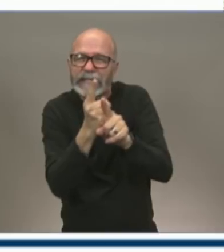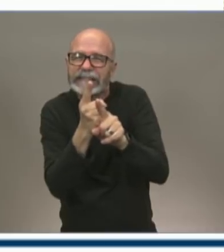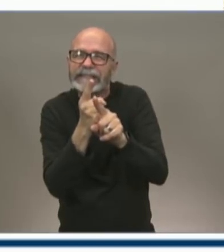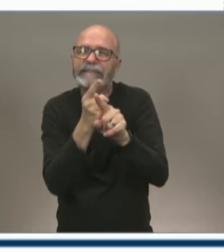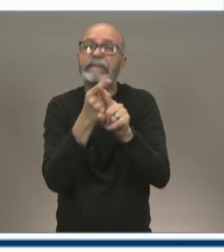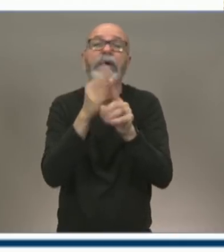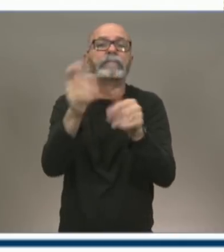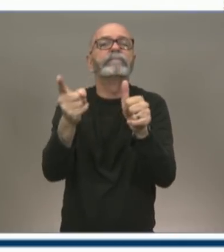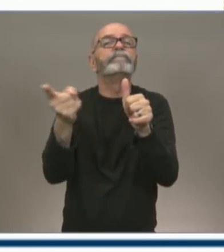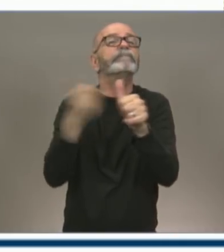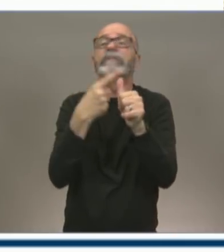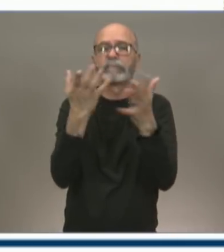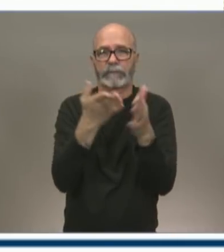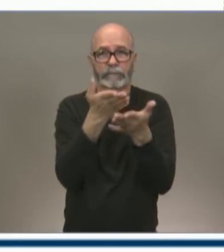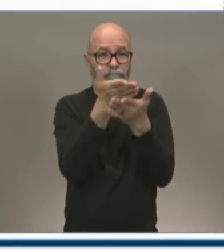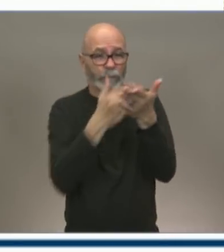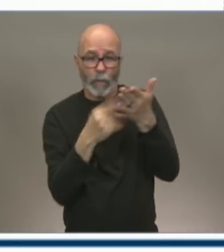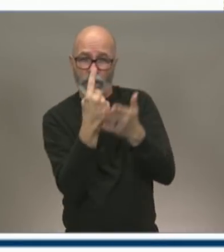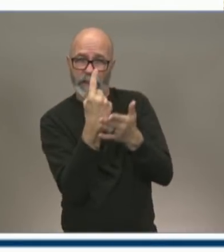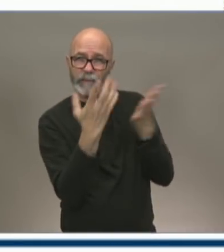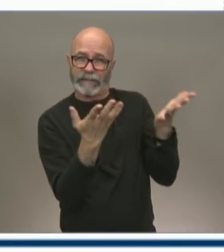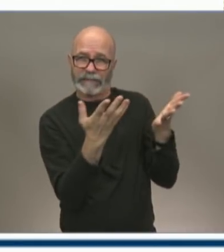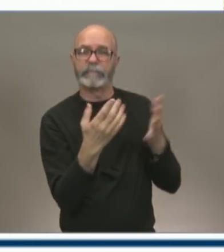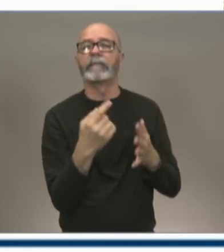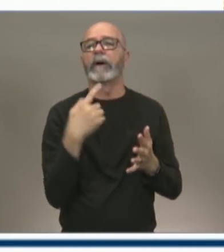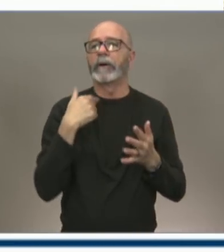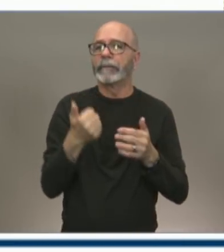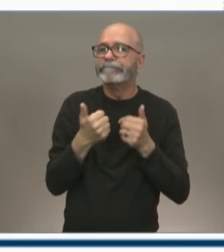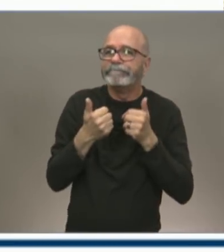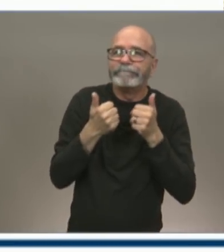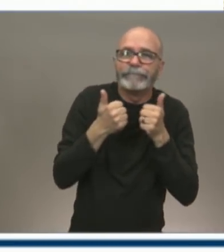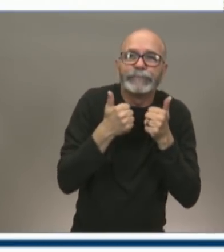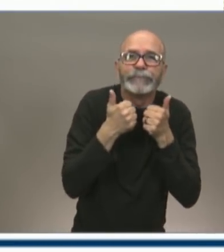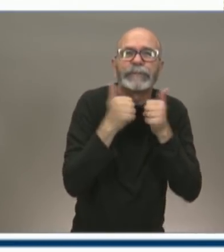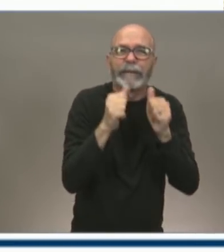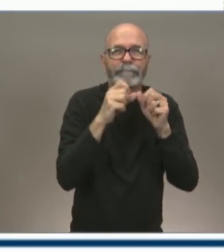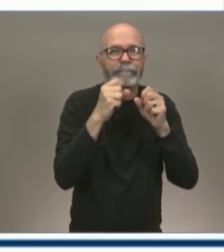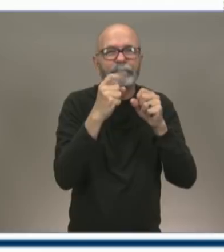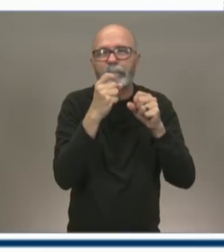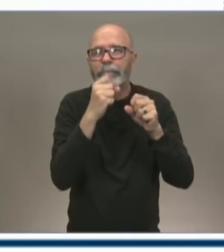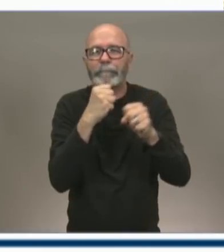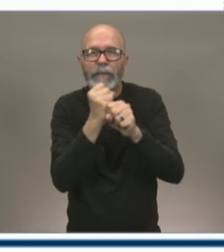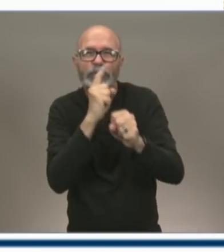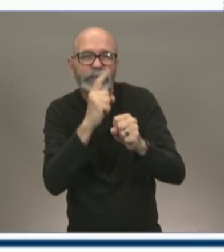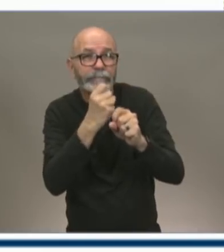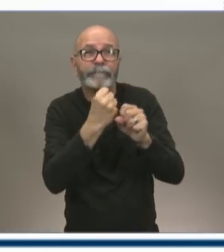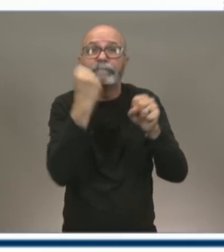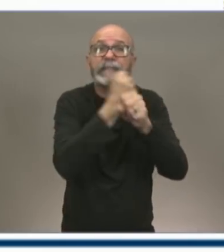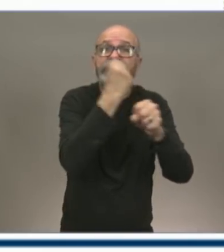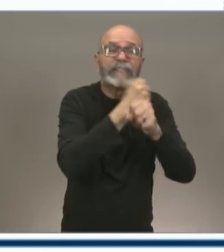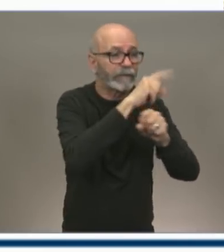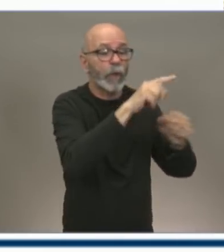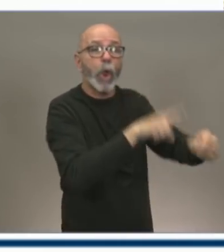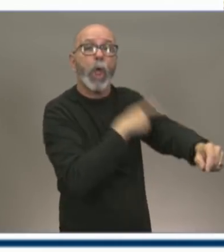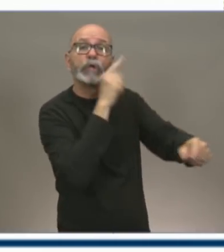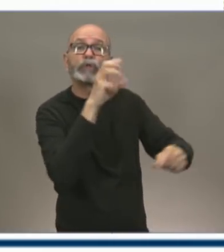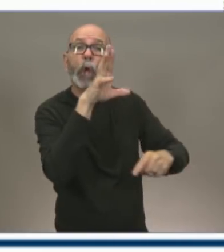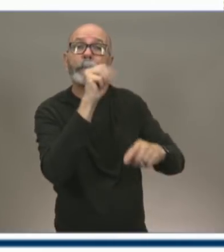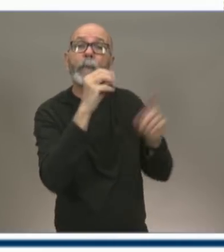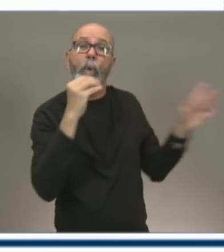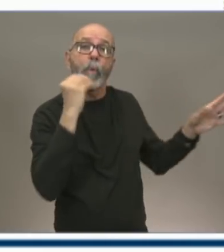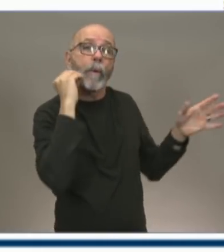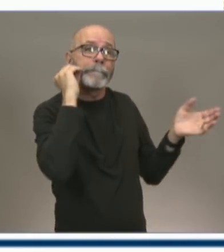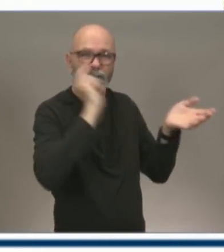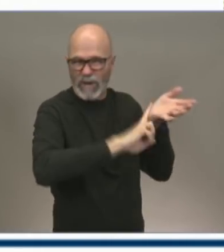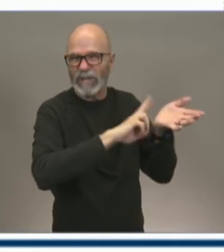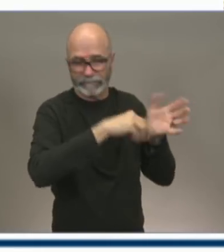a multi-year overhaul of our long-term care facilities. Our loved ones in long-term care deserve high-quality care in